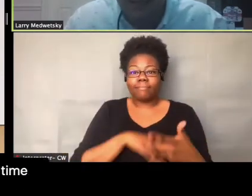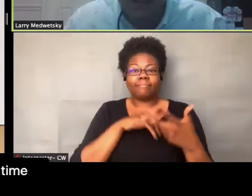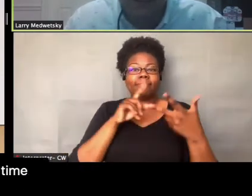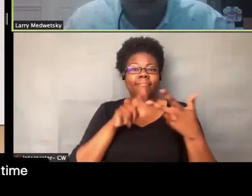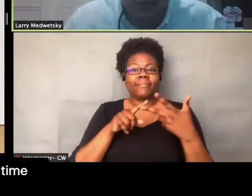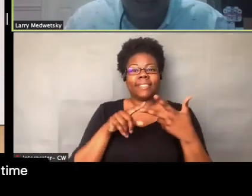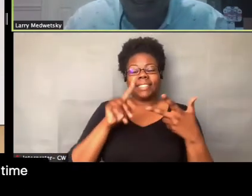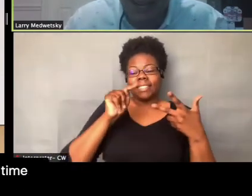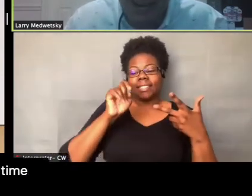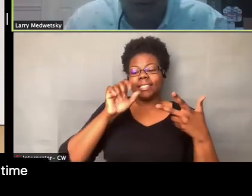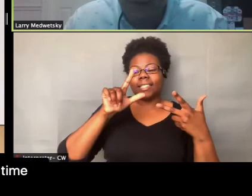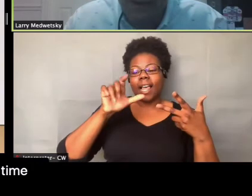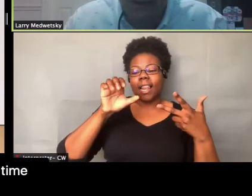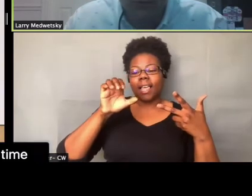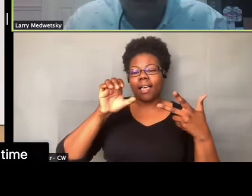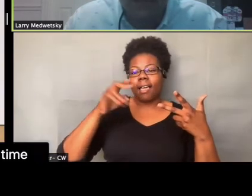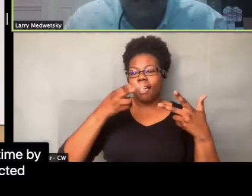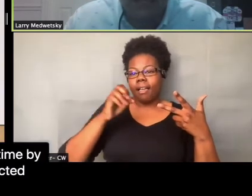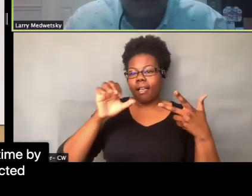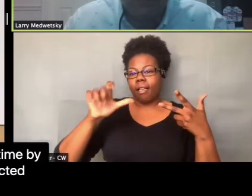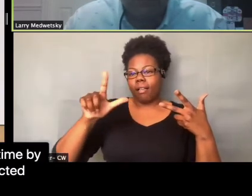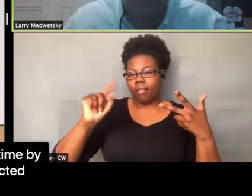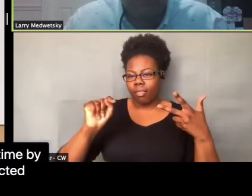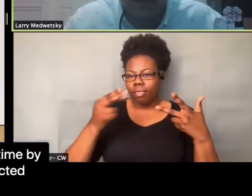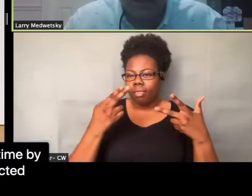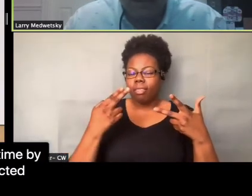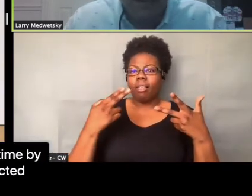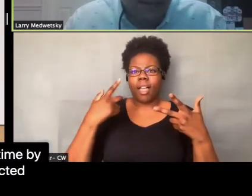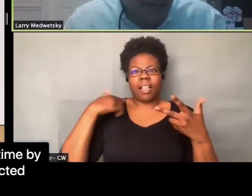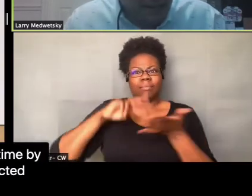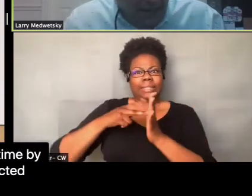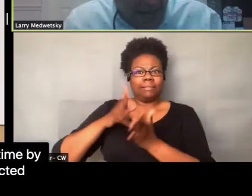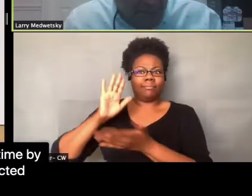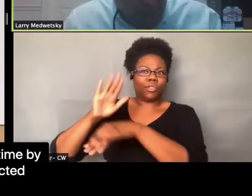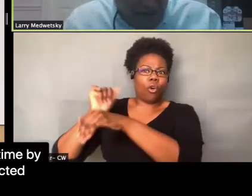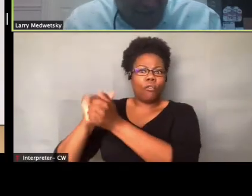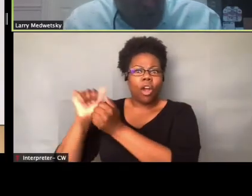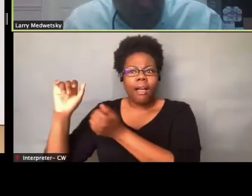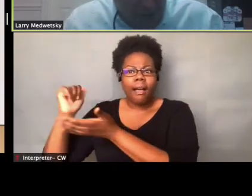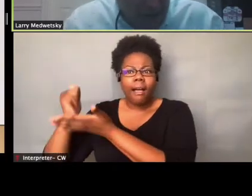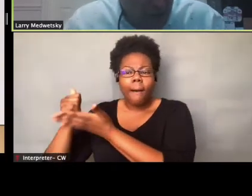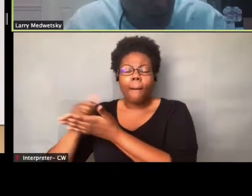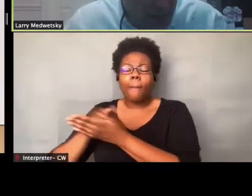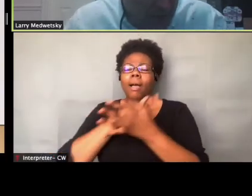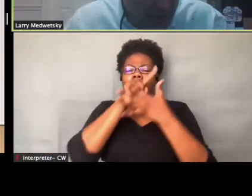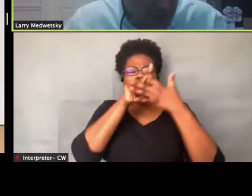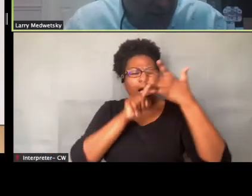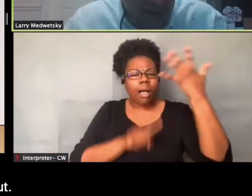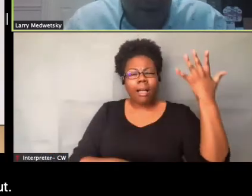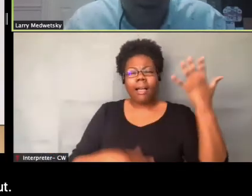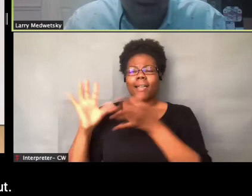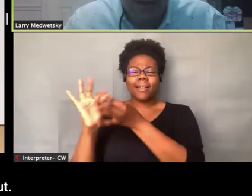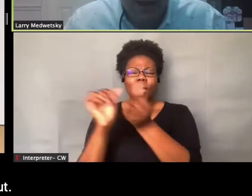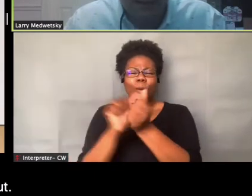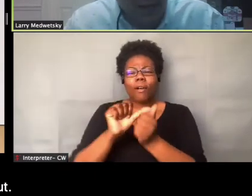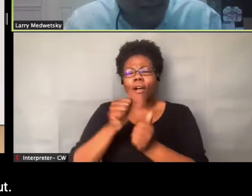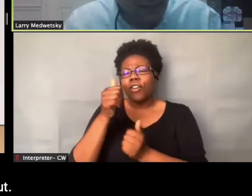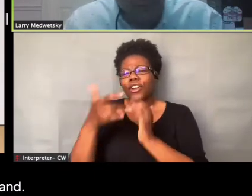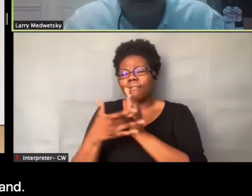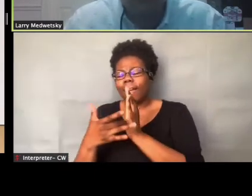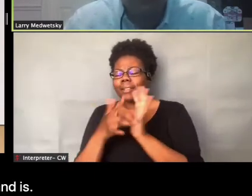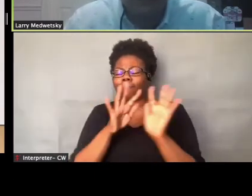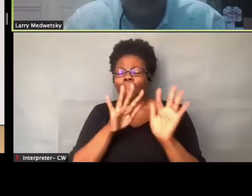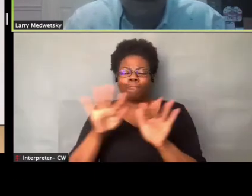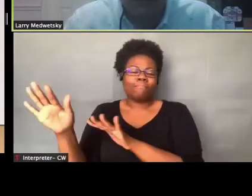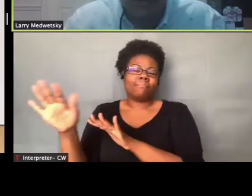accessories. So it can connect to many other devices. The last platform I'm going to talk about, and I